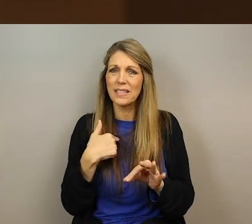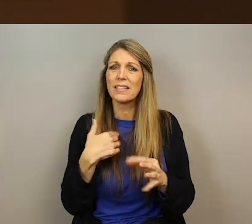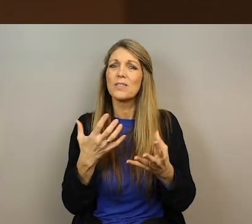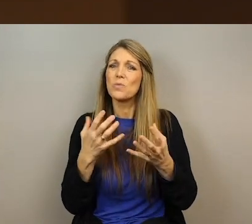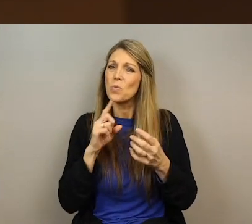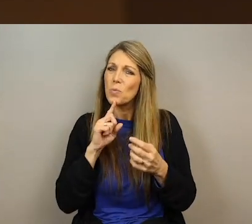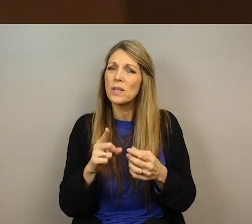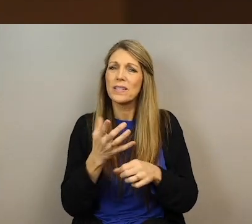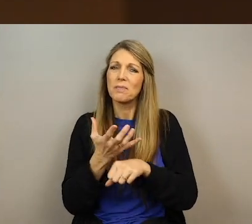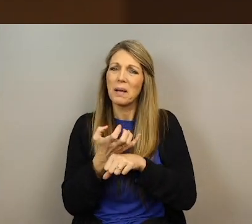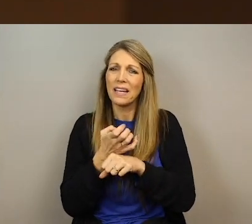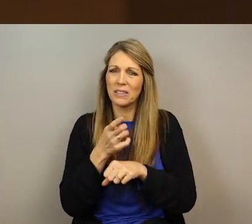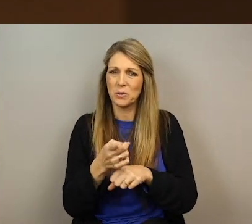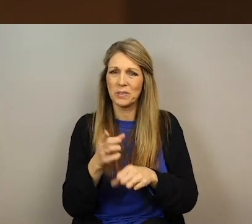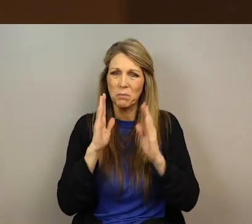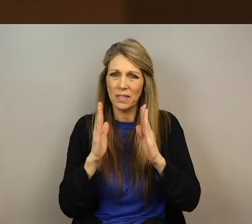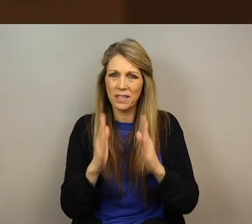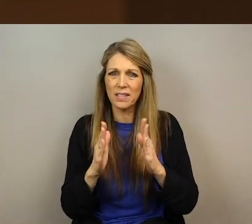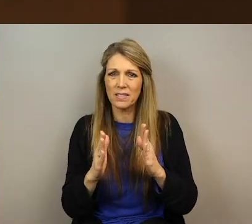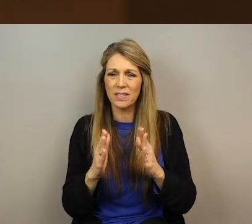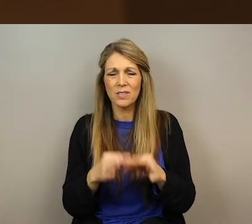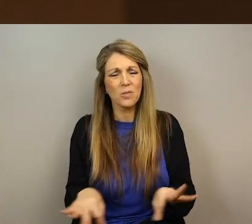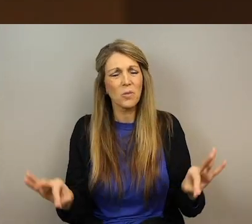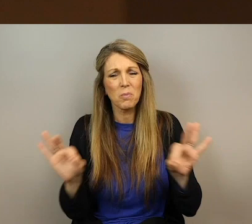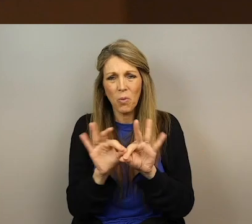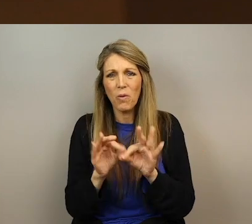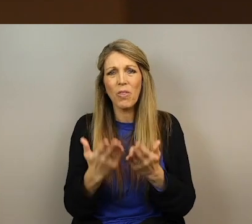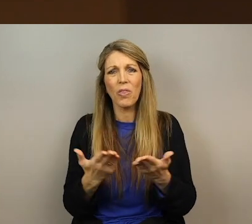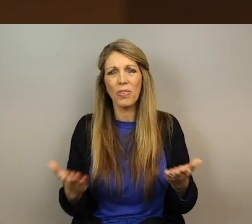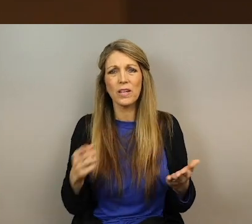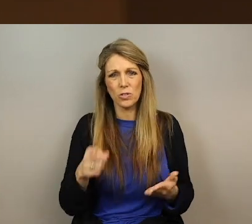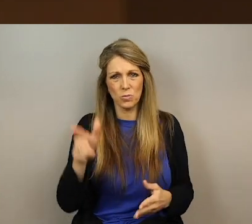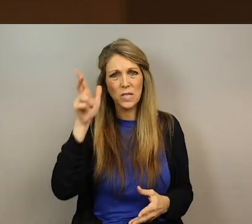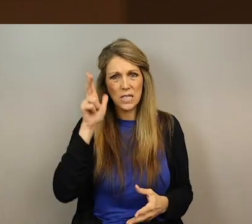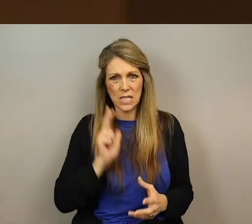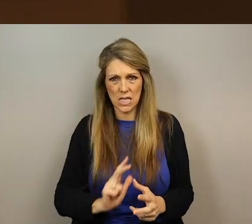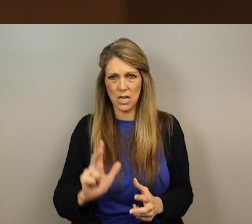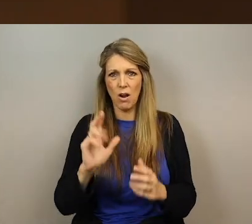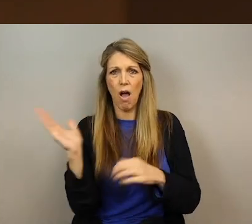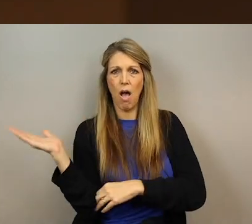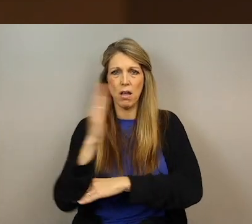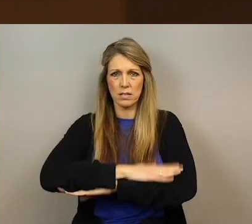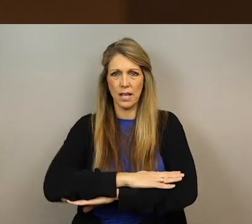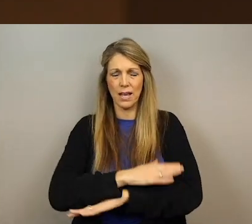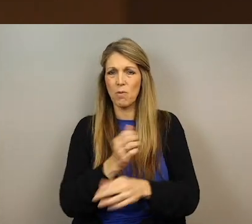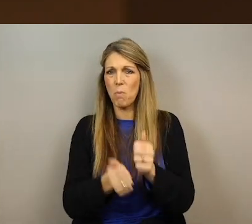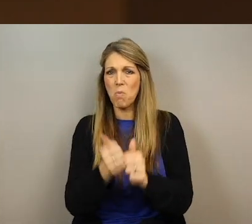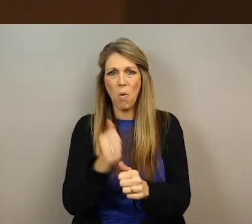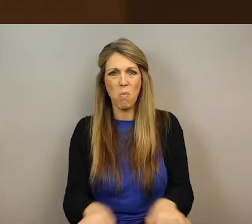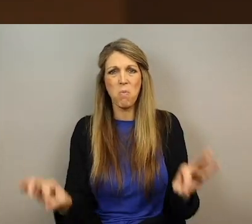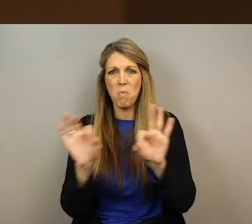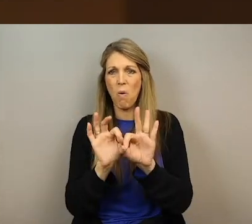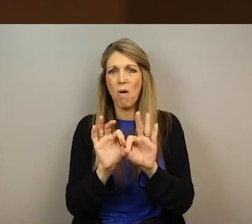voice, it's because this is an urgent matter. This is the most important thing that you're going to hear all day. In fact, this is the most important thing you're